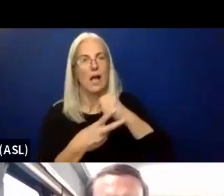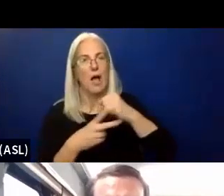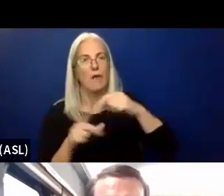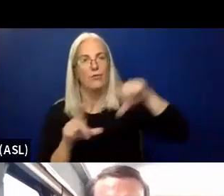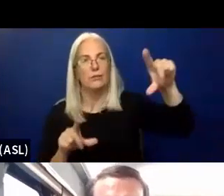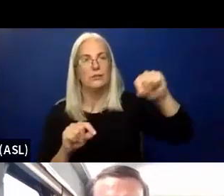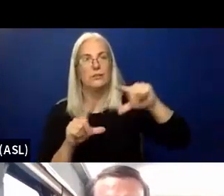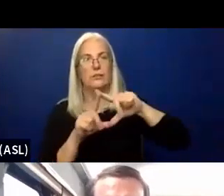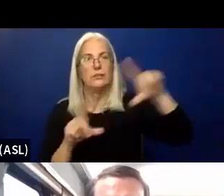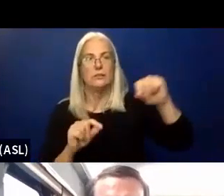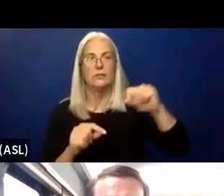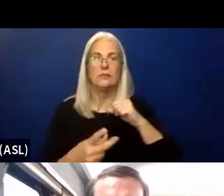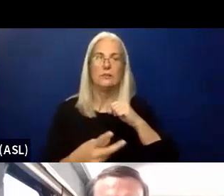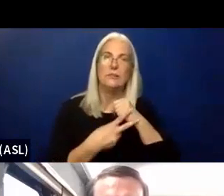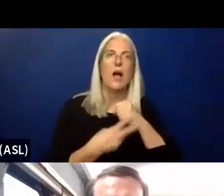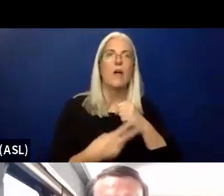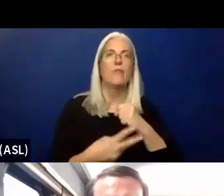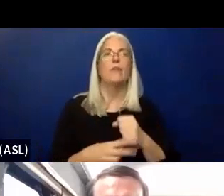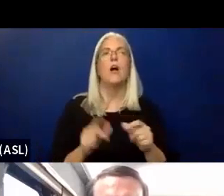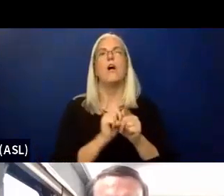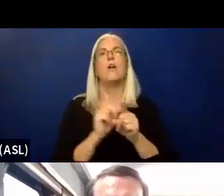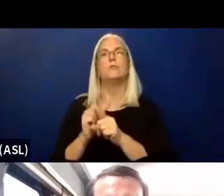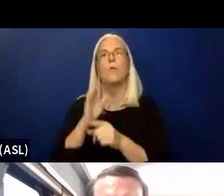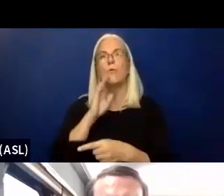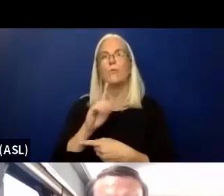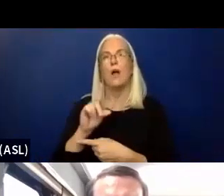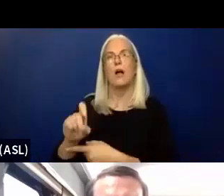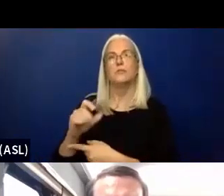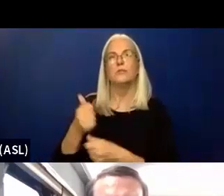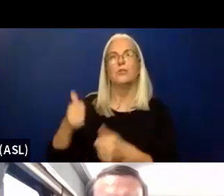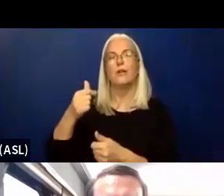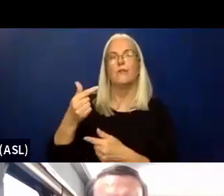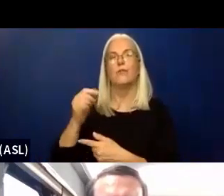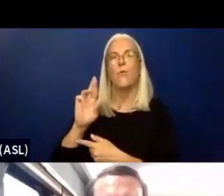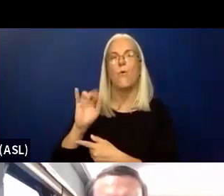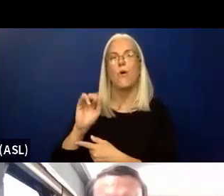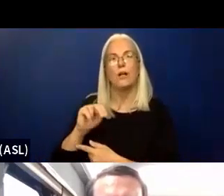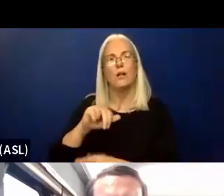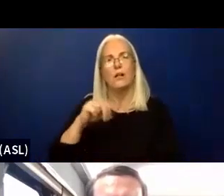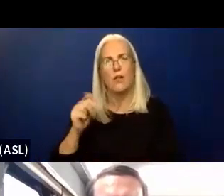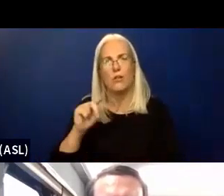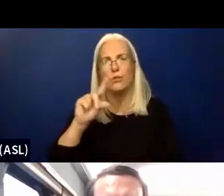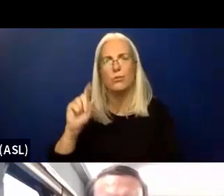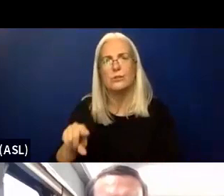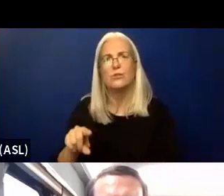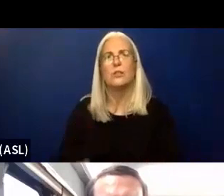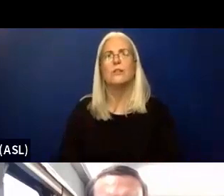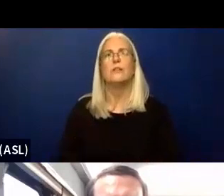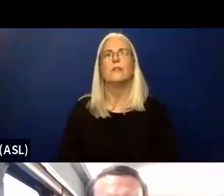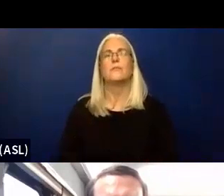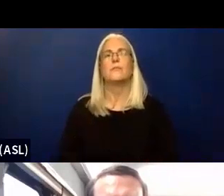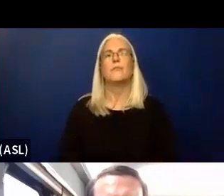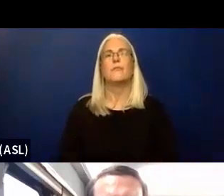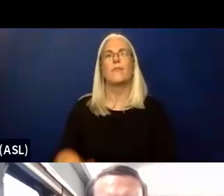Chair Gorin, we did get a question again. They wanted, when is the LAC going to be open and what are the